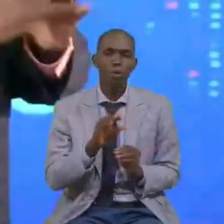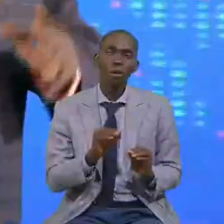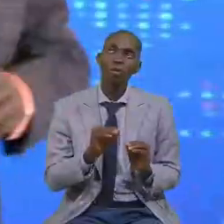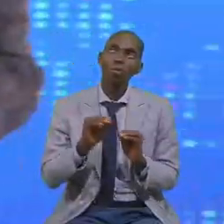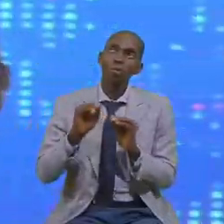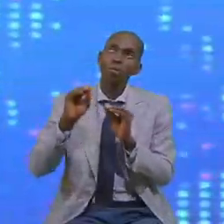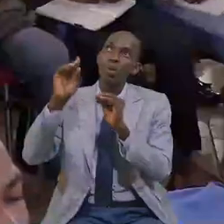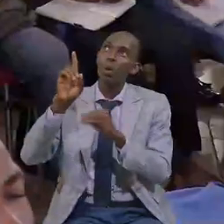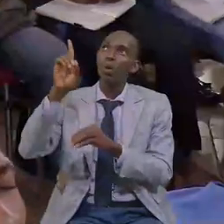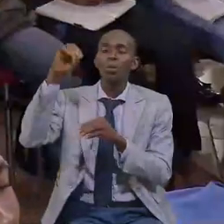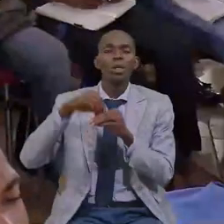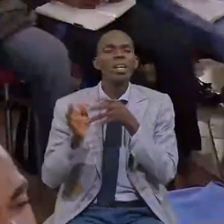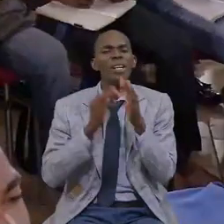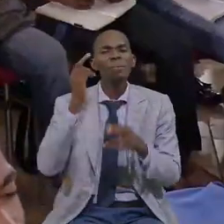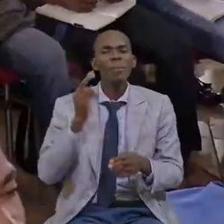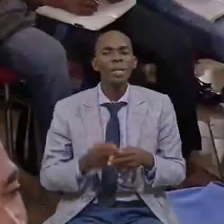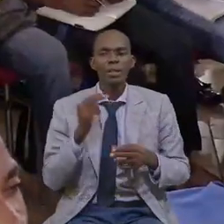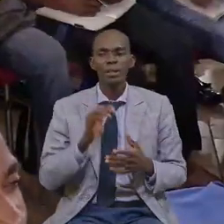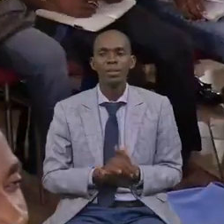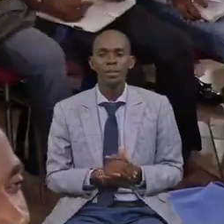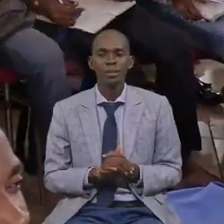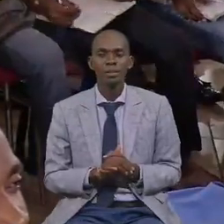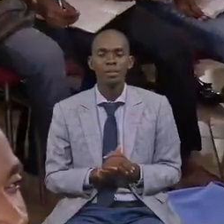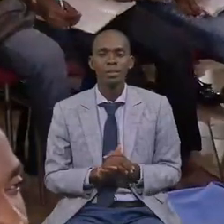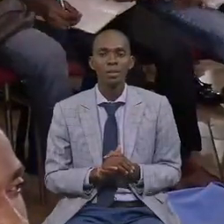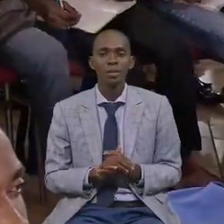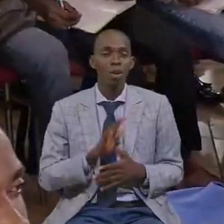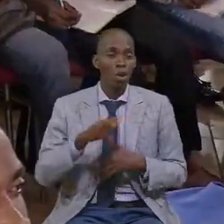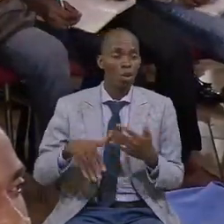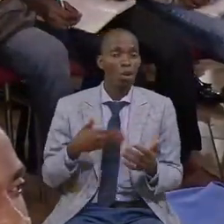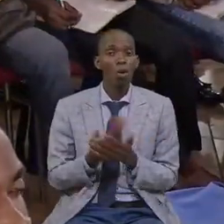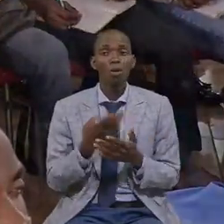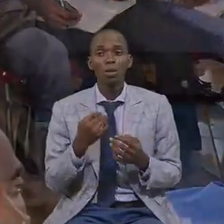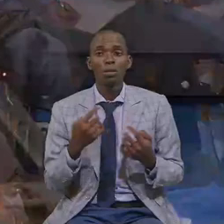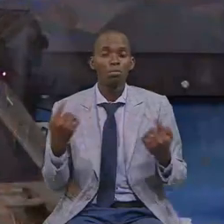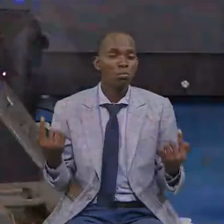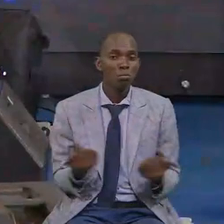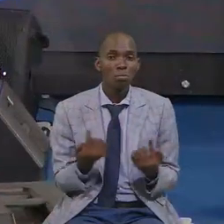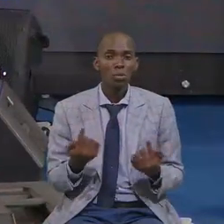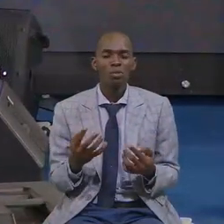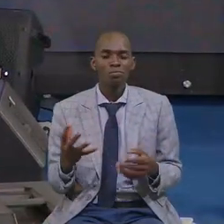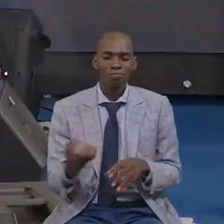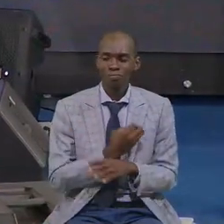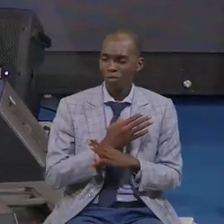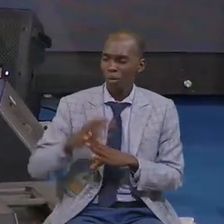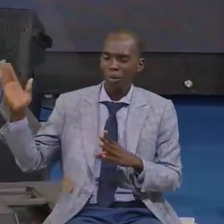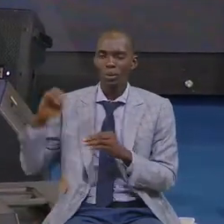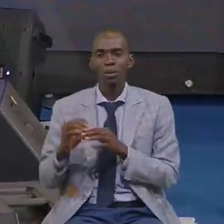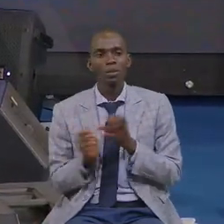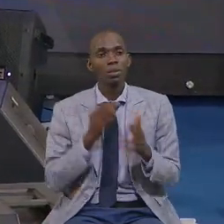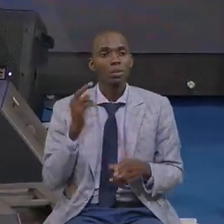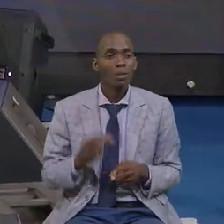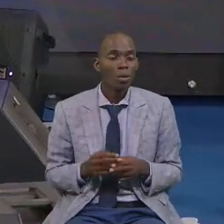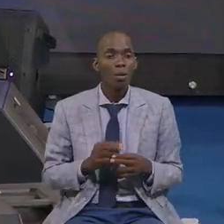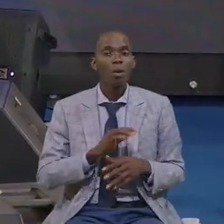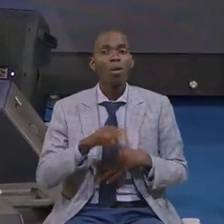in Jesus' name. All the sin, we throw them away. All